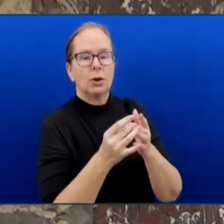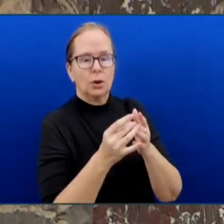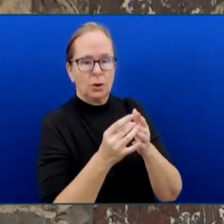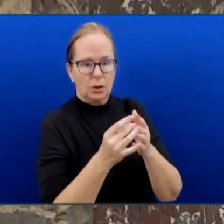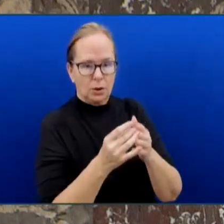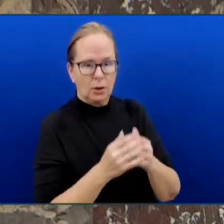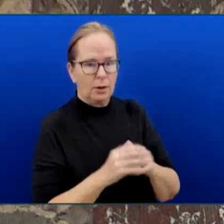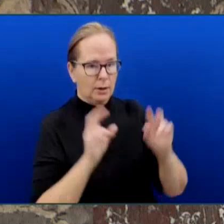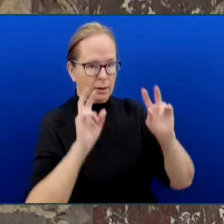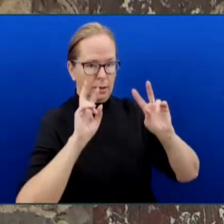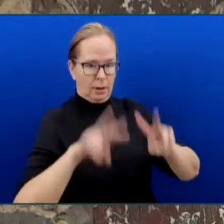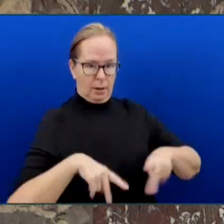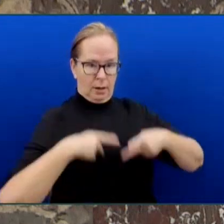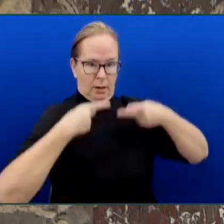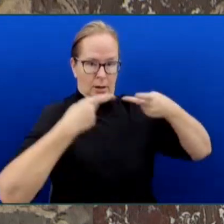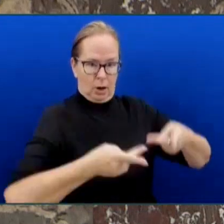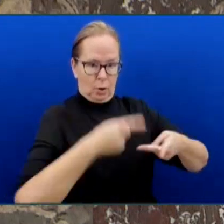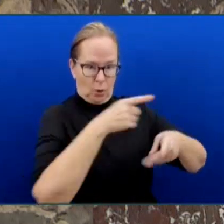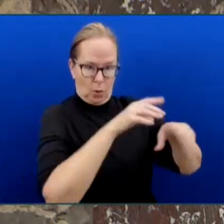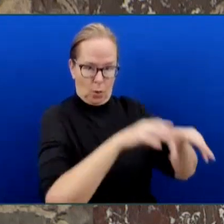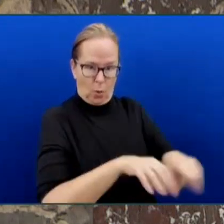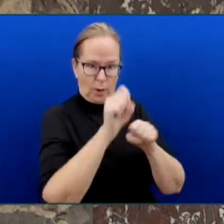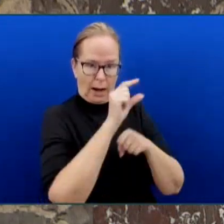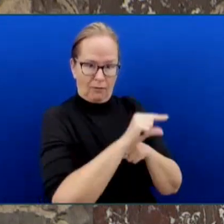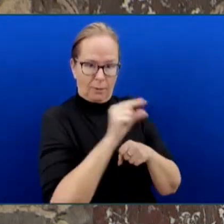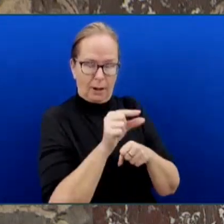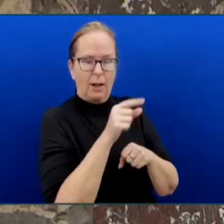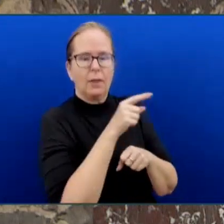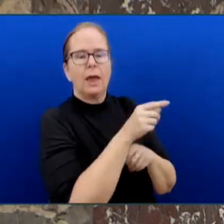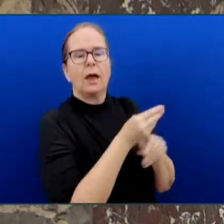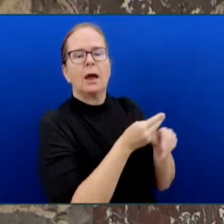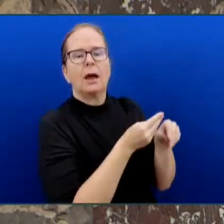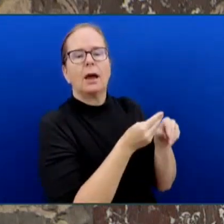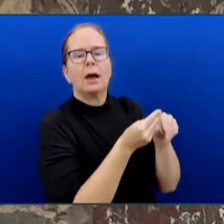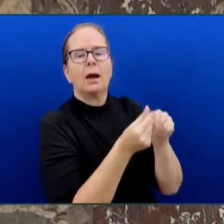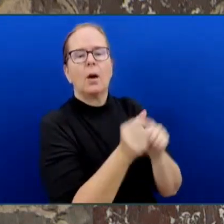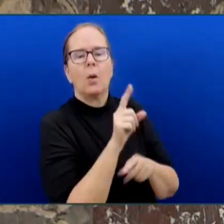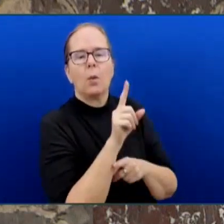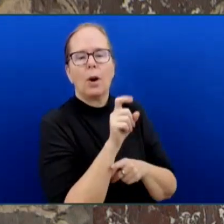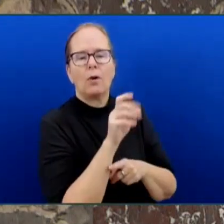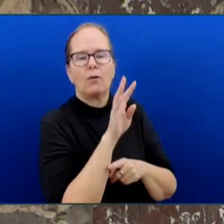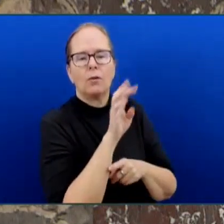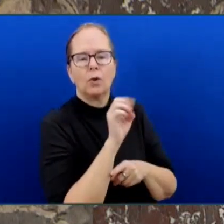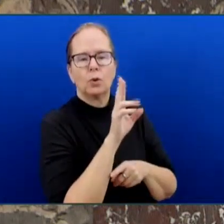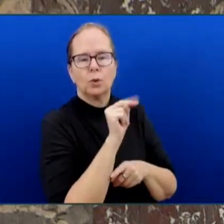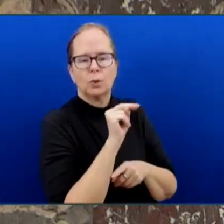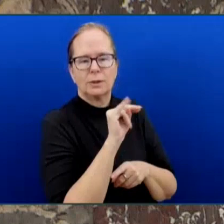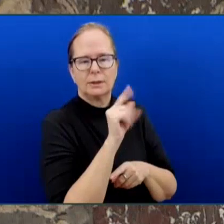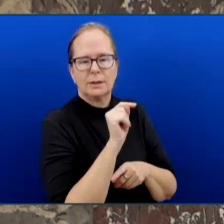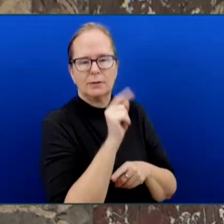student housing in 16 years. Members, I saw